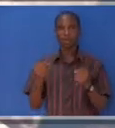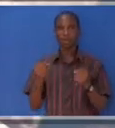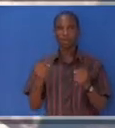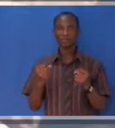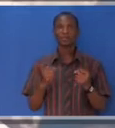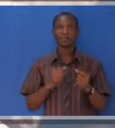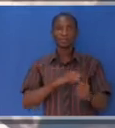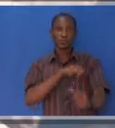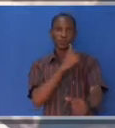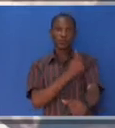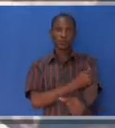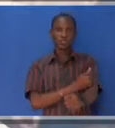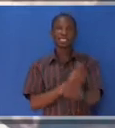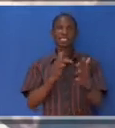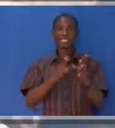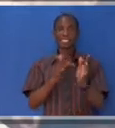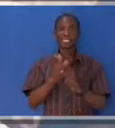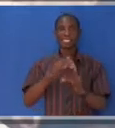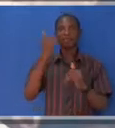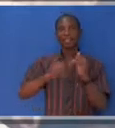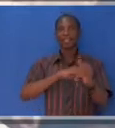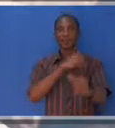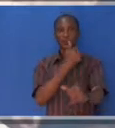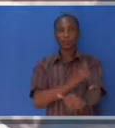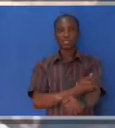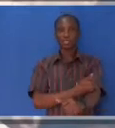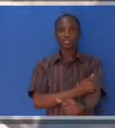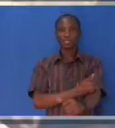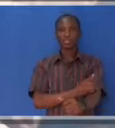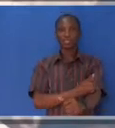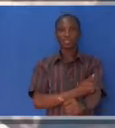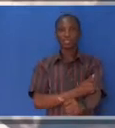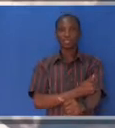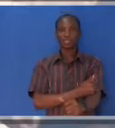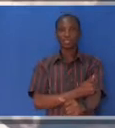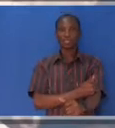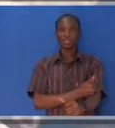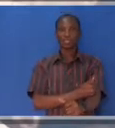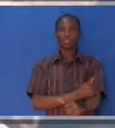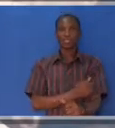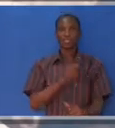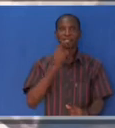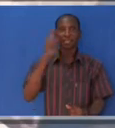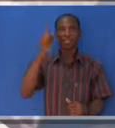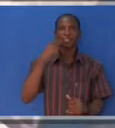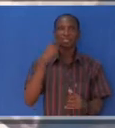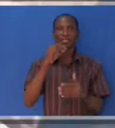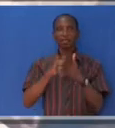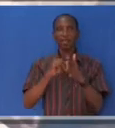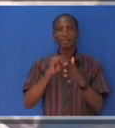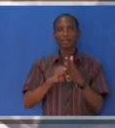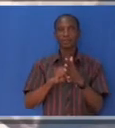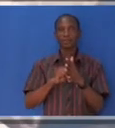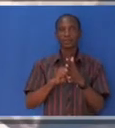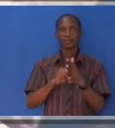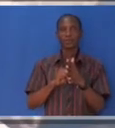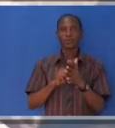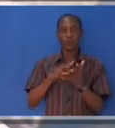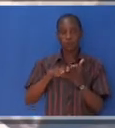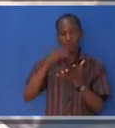onu na se se tumi nyina egu na battery so onu no woka ye wo Matthew asempa no aya